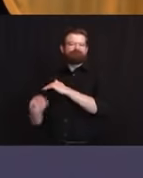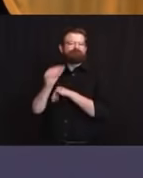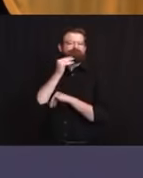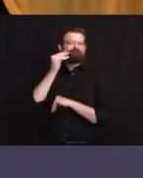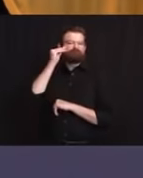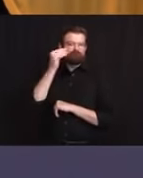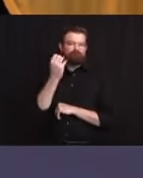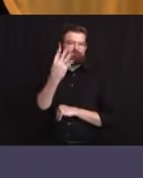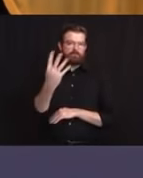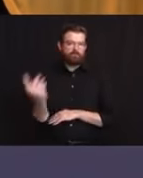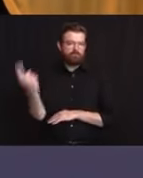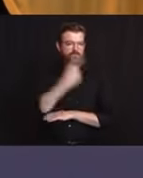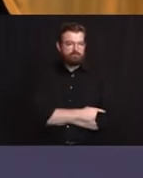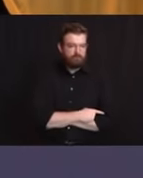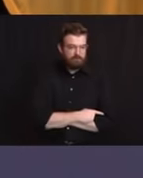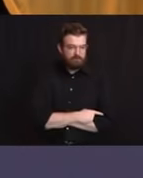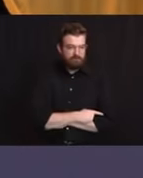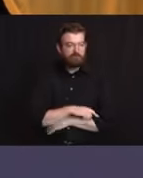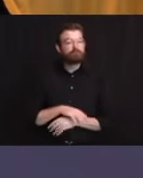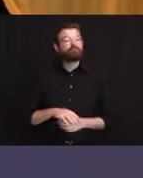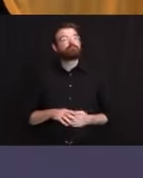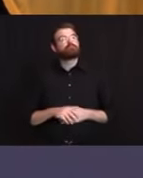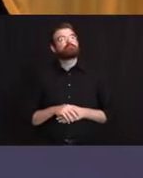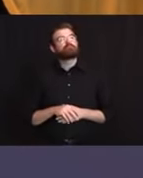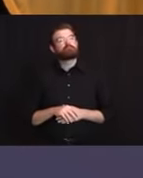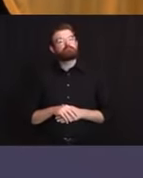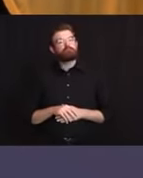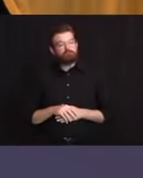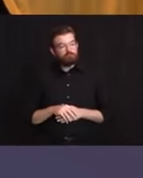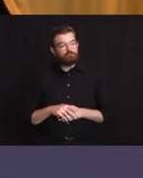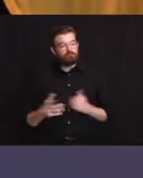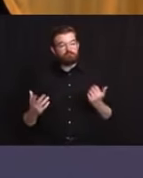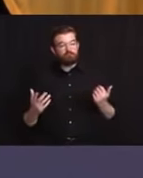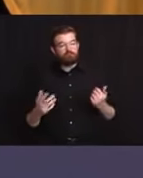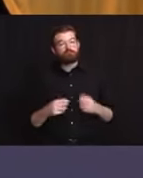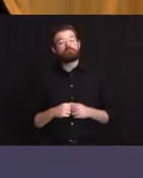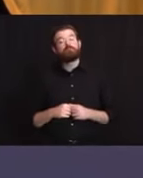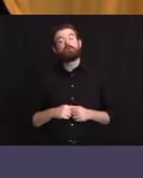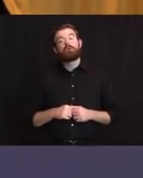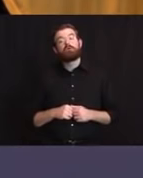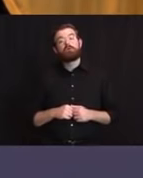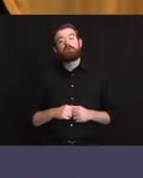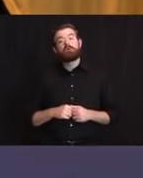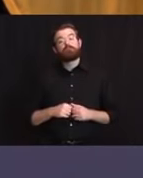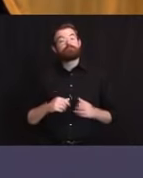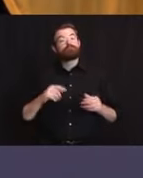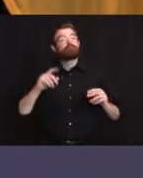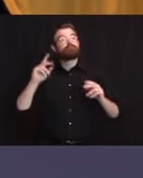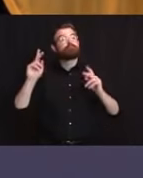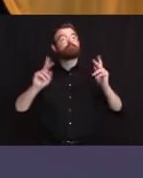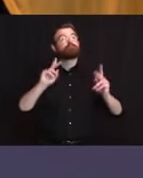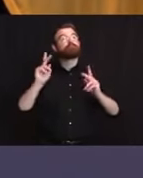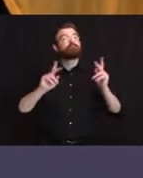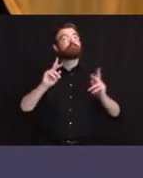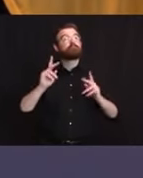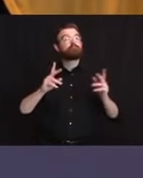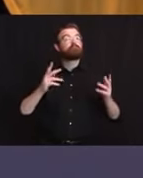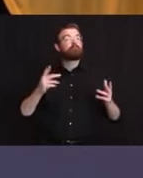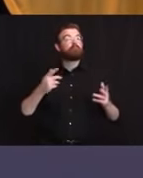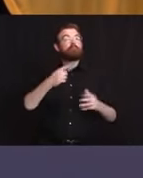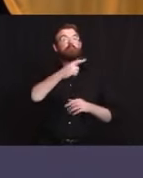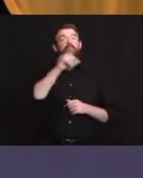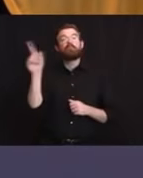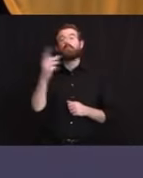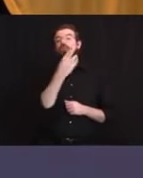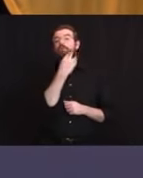I just want to give a shout out to the outdoor dining creativity and the extraordinary steps. I was in